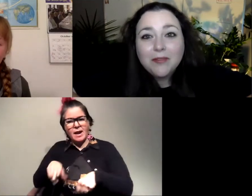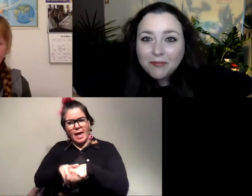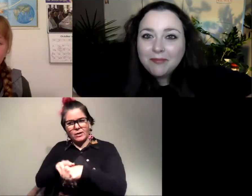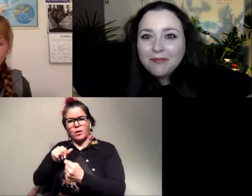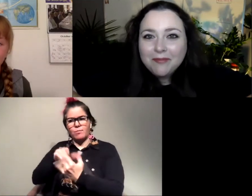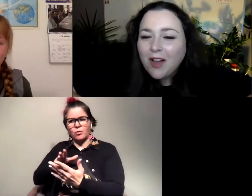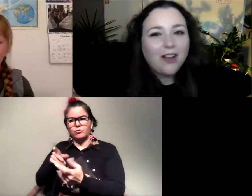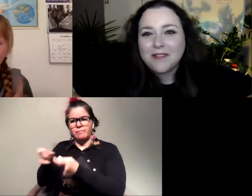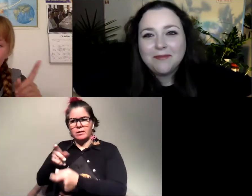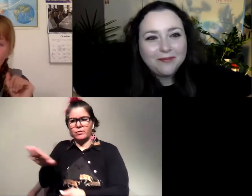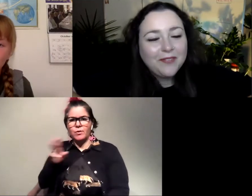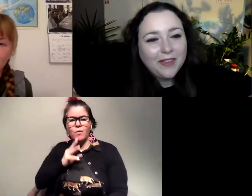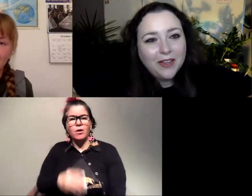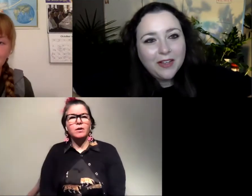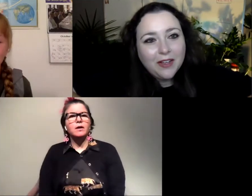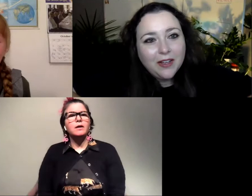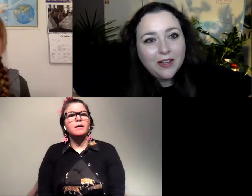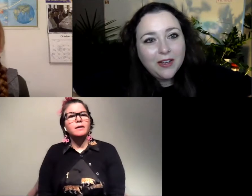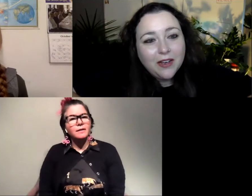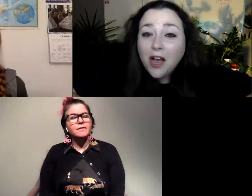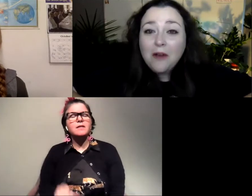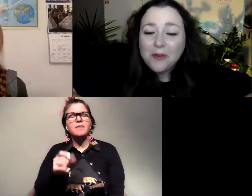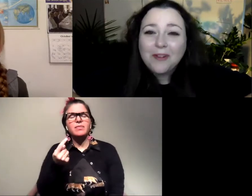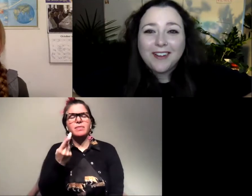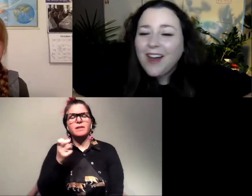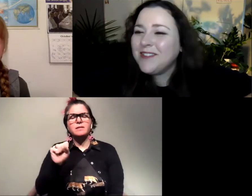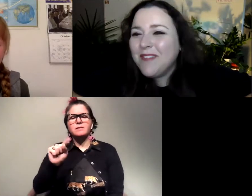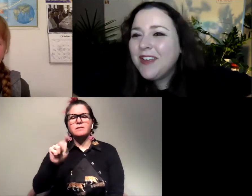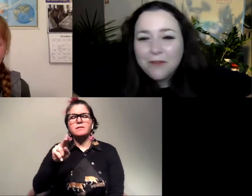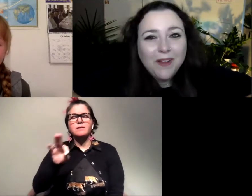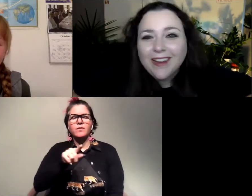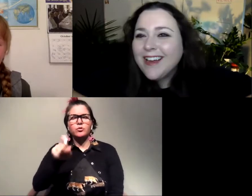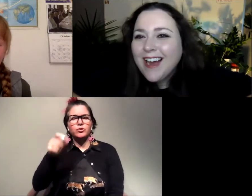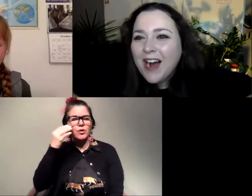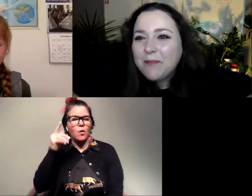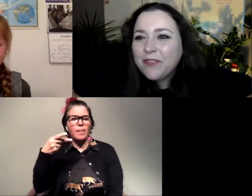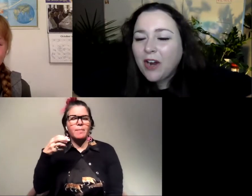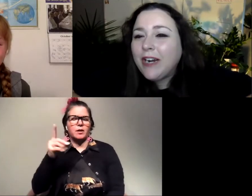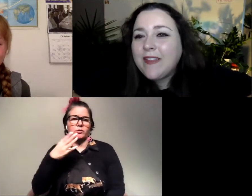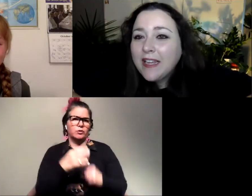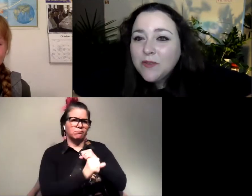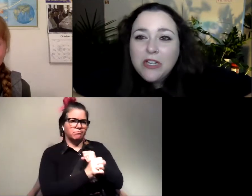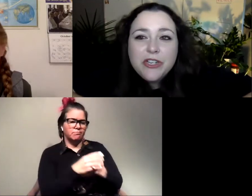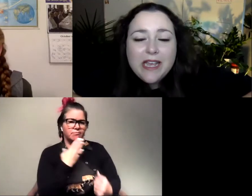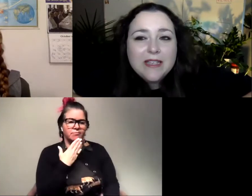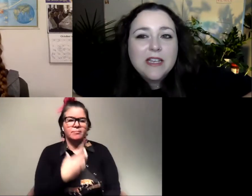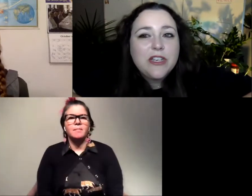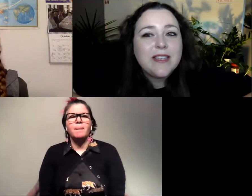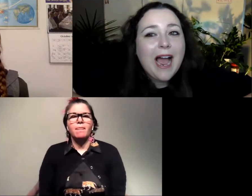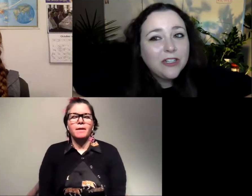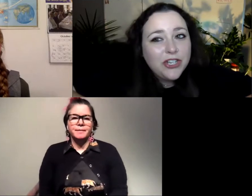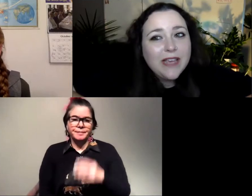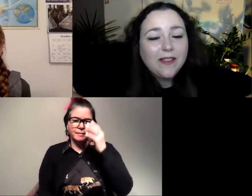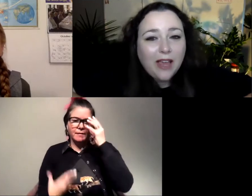managing water. The awesome. Stuff You Should Know podcast is where I heard that. Oh, cool. Awesome. Good plug. All right. The next question is,